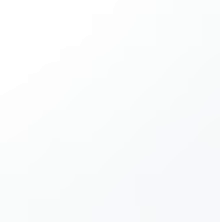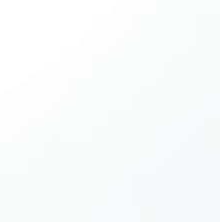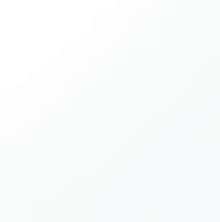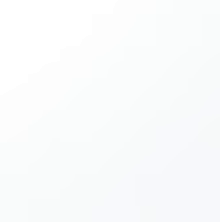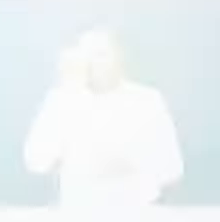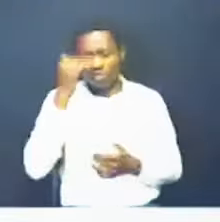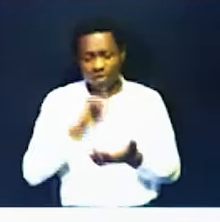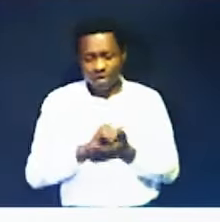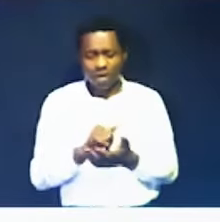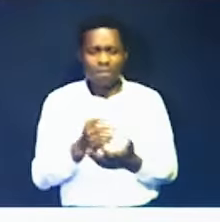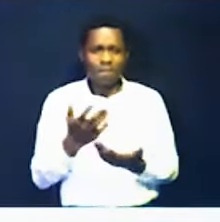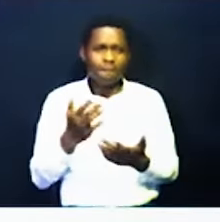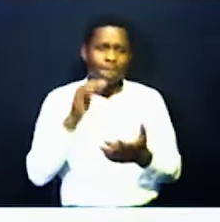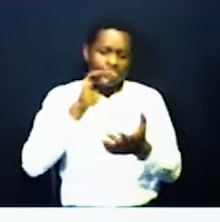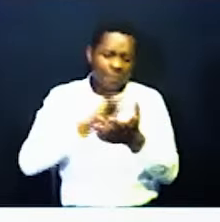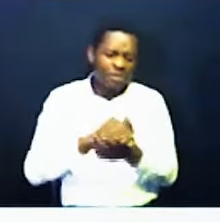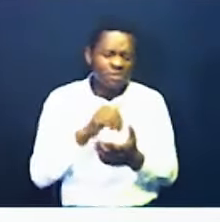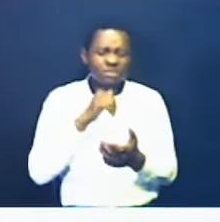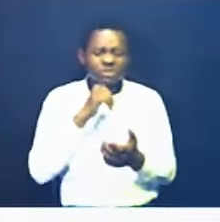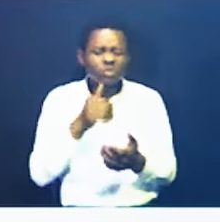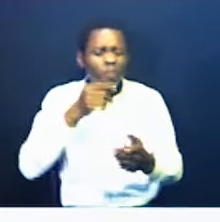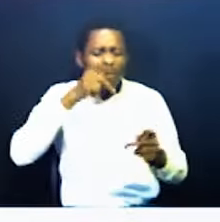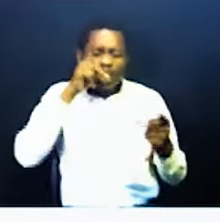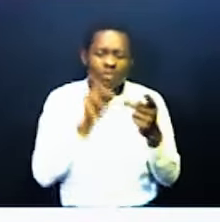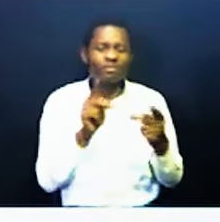not up to the standard. But